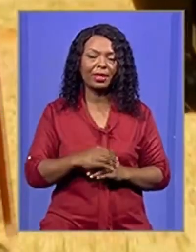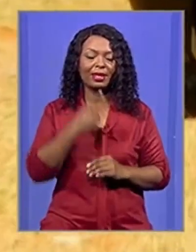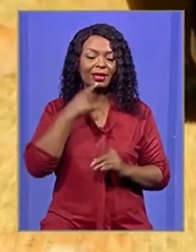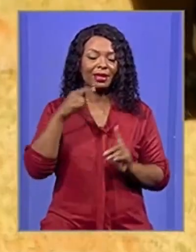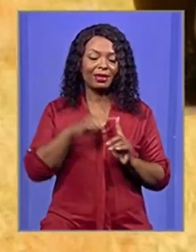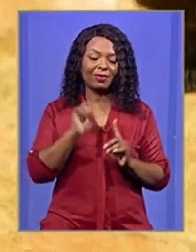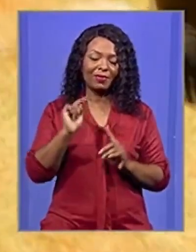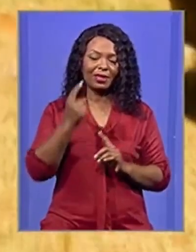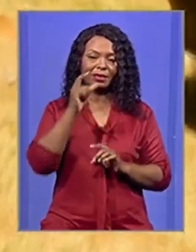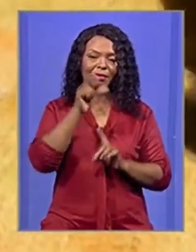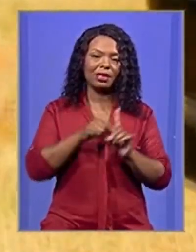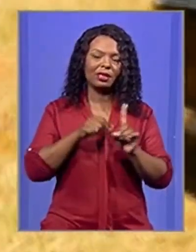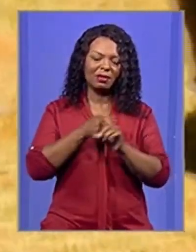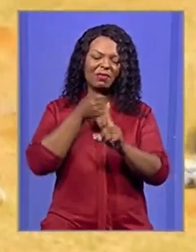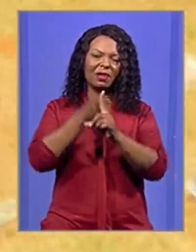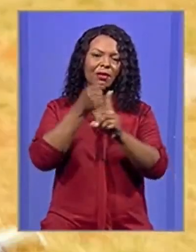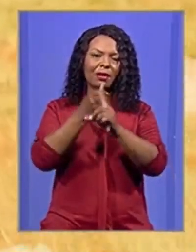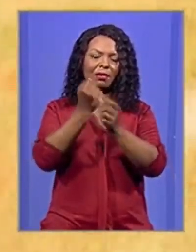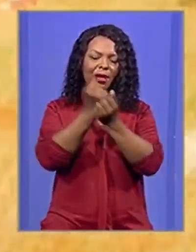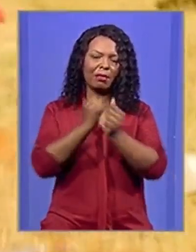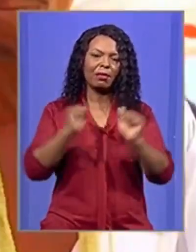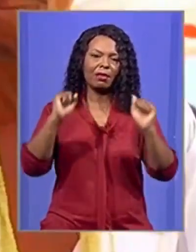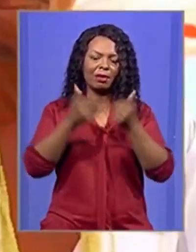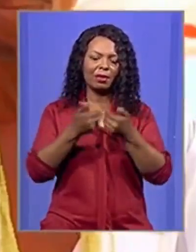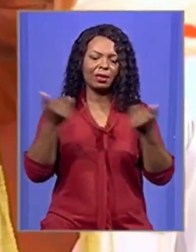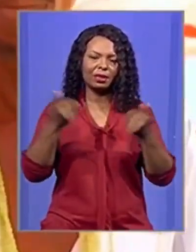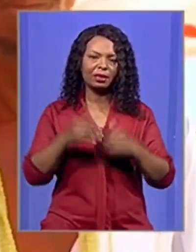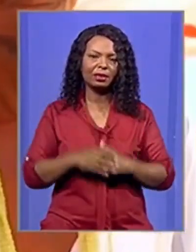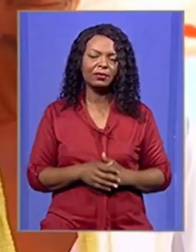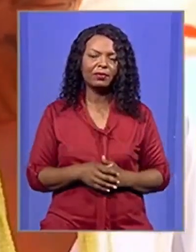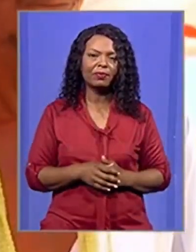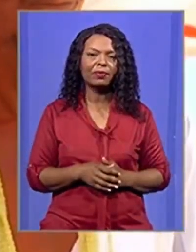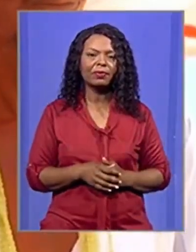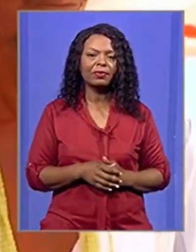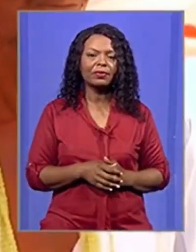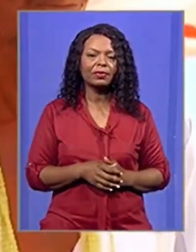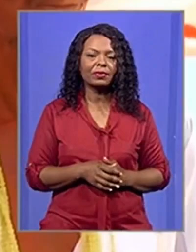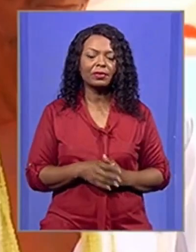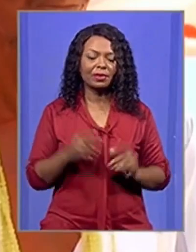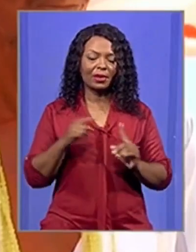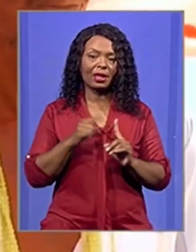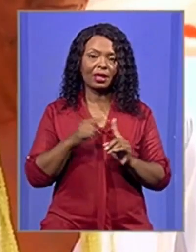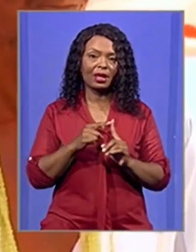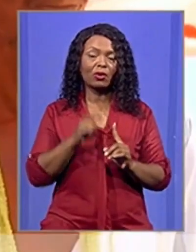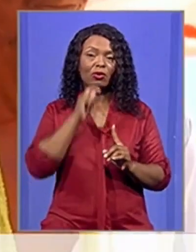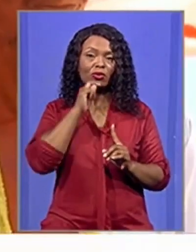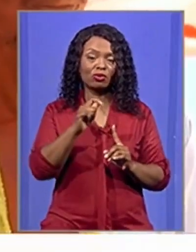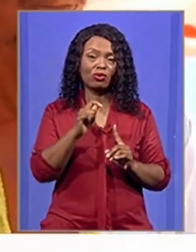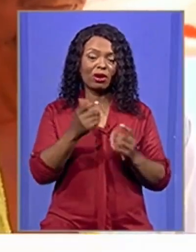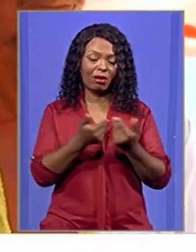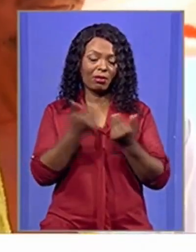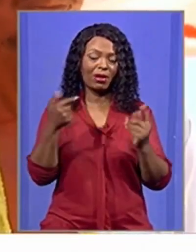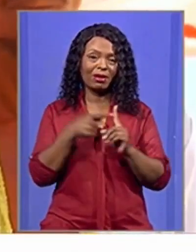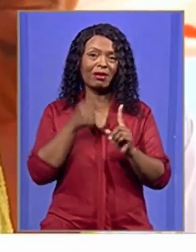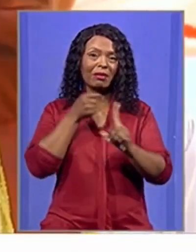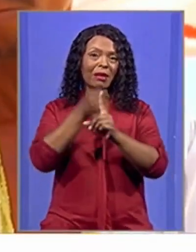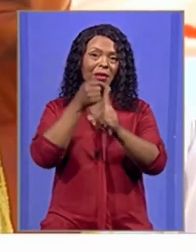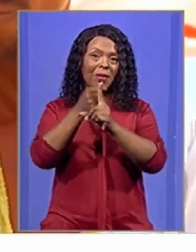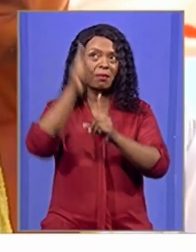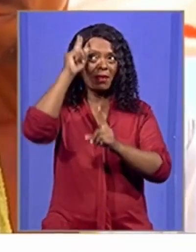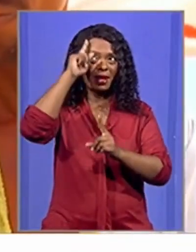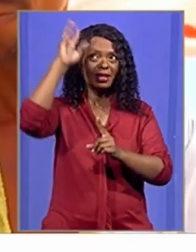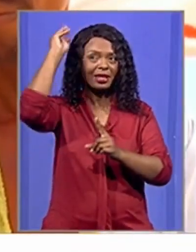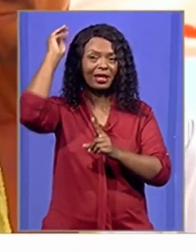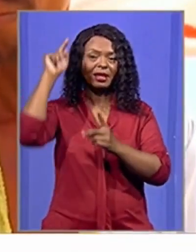wa mathomo go lwantšhana le mmušo wa kgatelelo. Yena o lwantšhitše colonialism and then bo Mandela ba